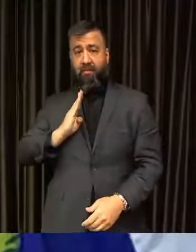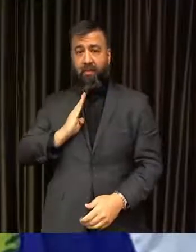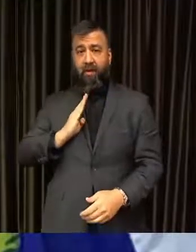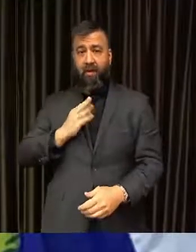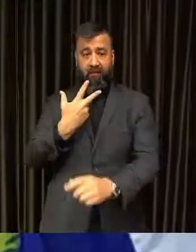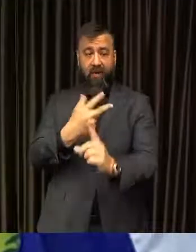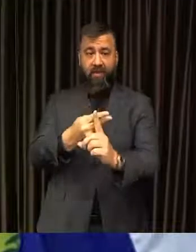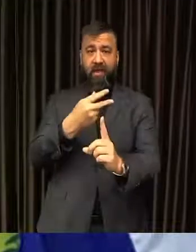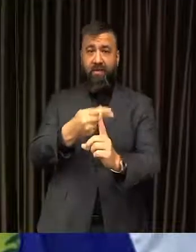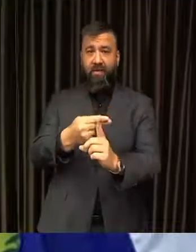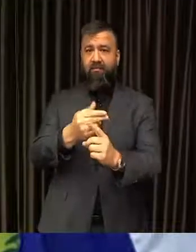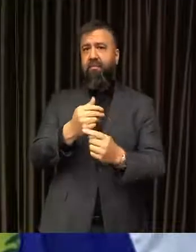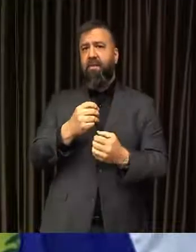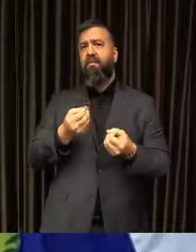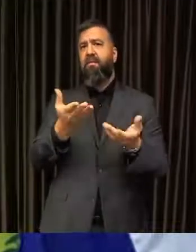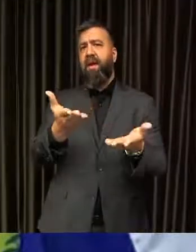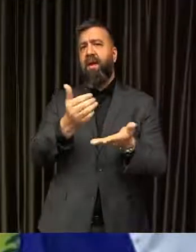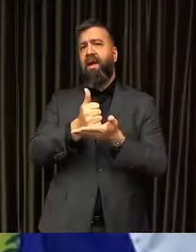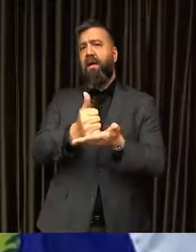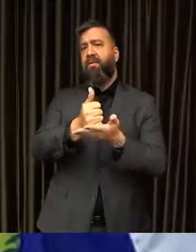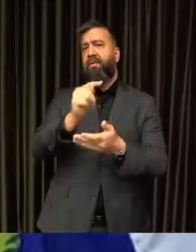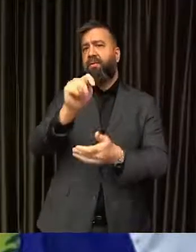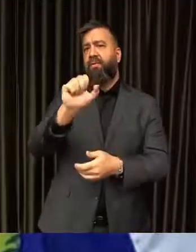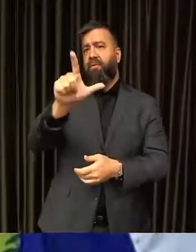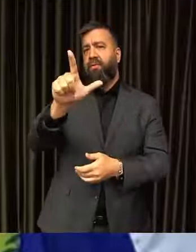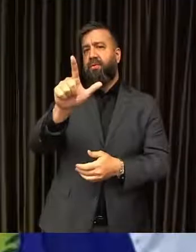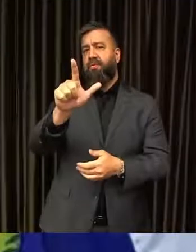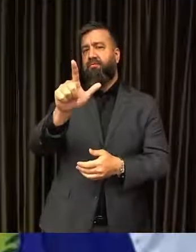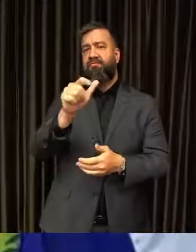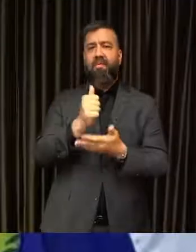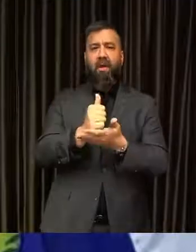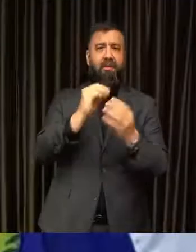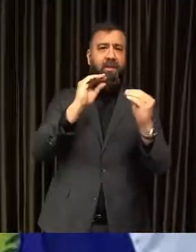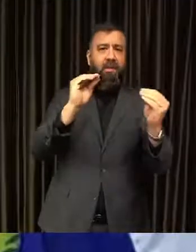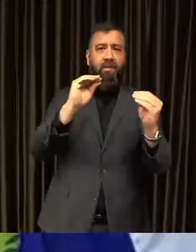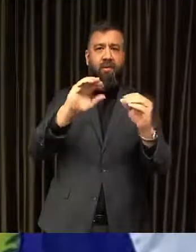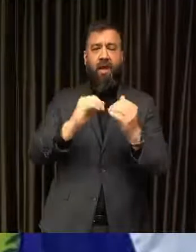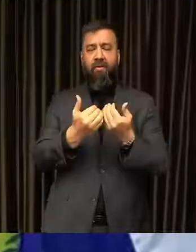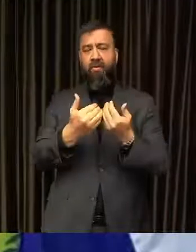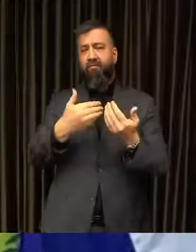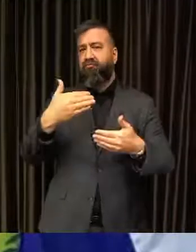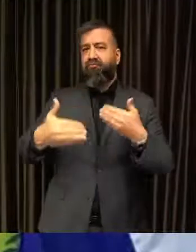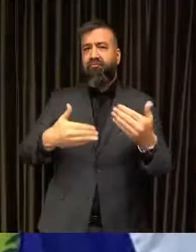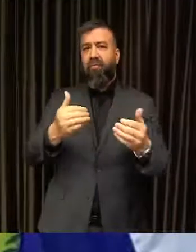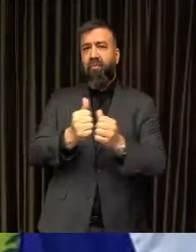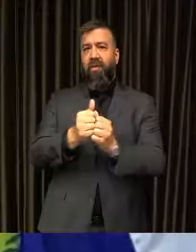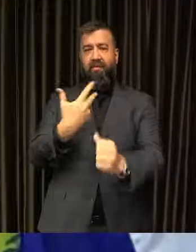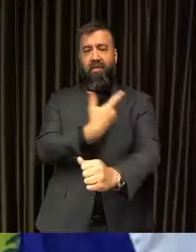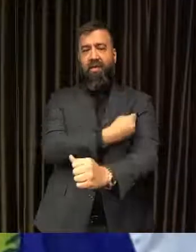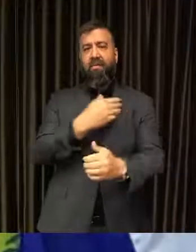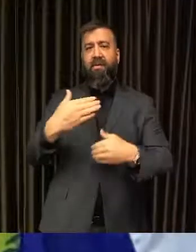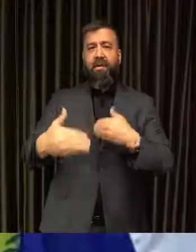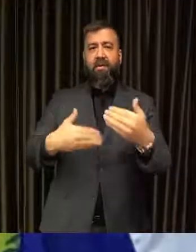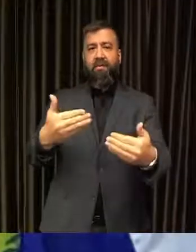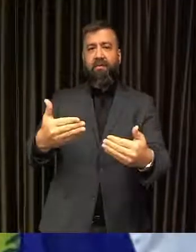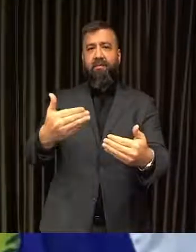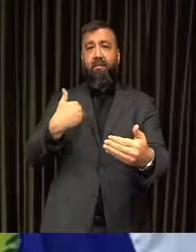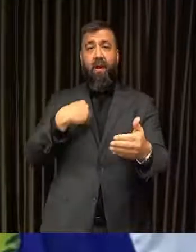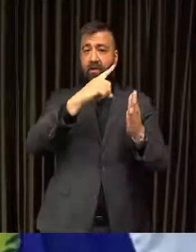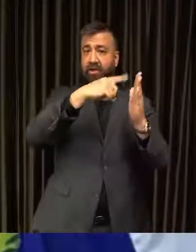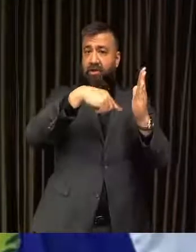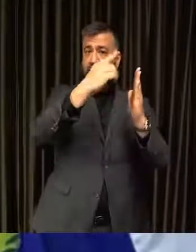the COVID-19 vaccinator enrollment process, including provider enrollment FAQs, a provider enrollment